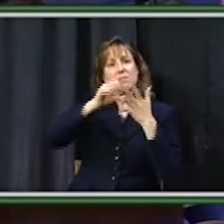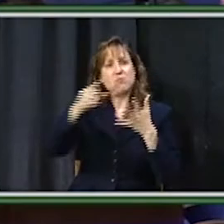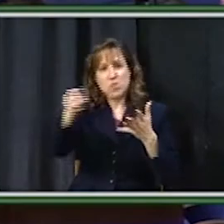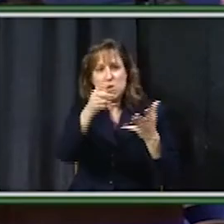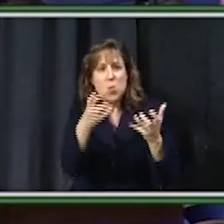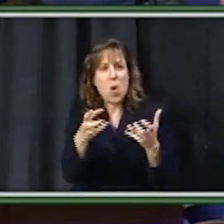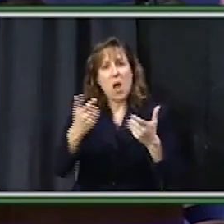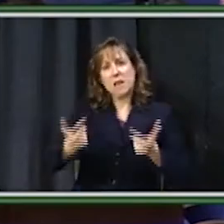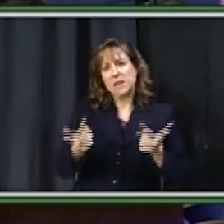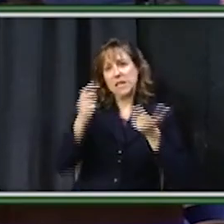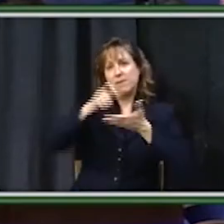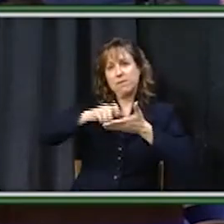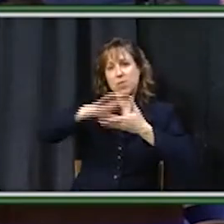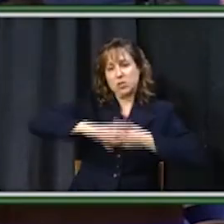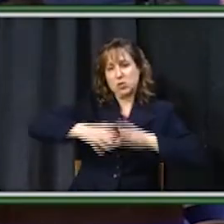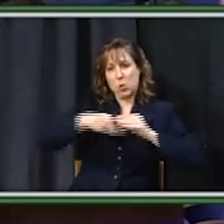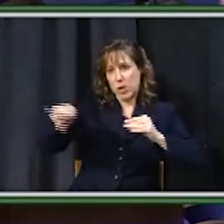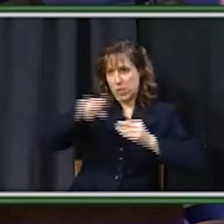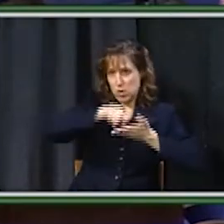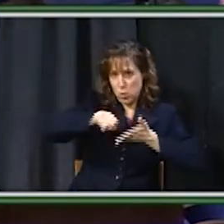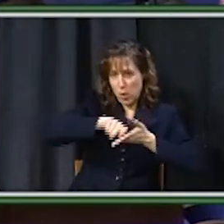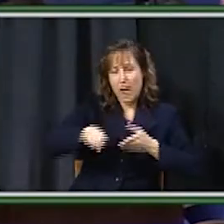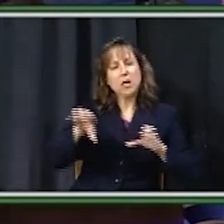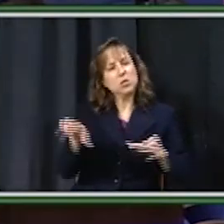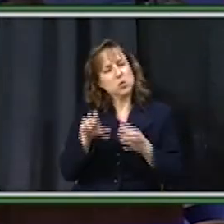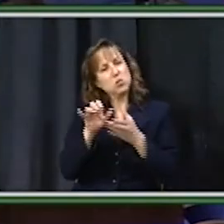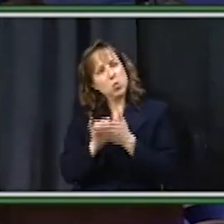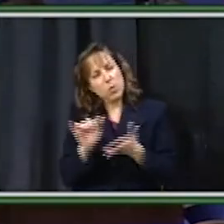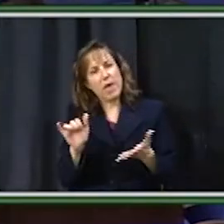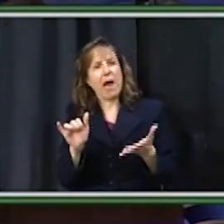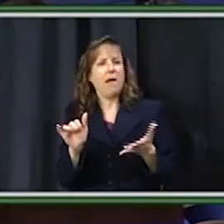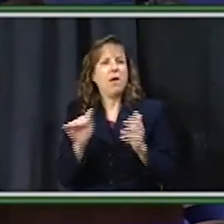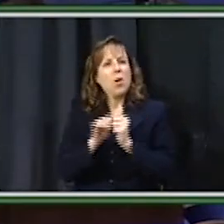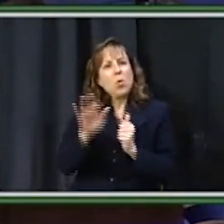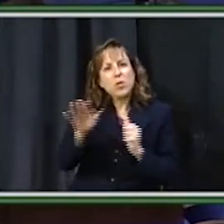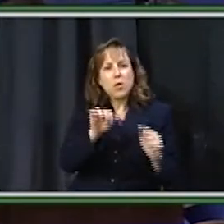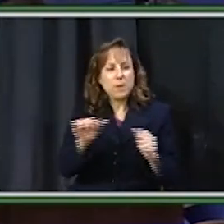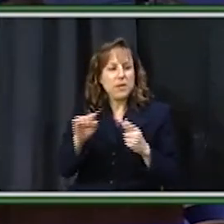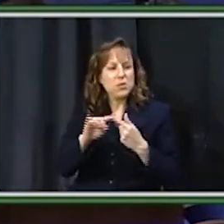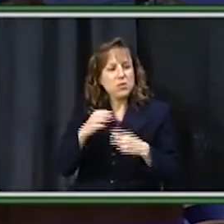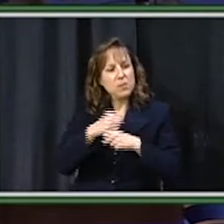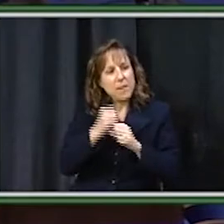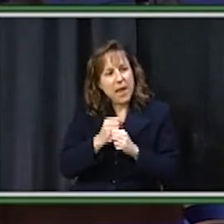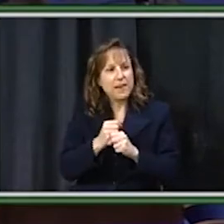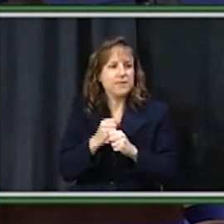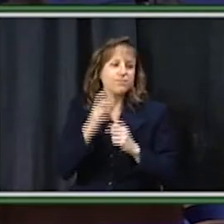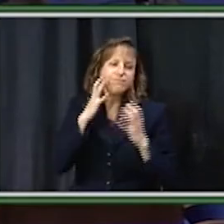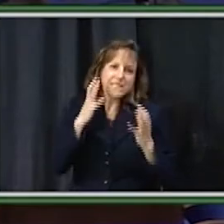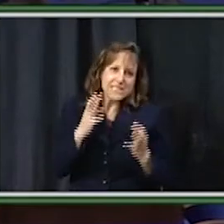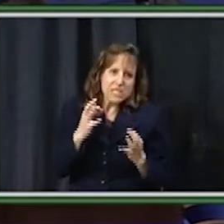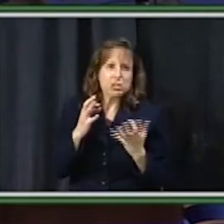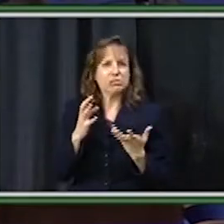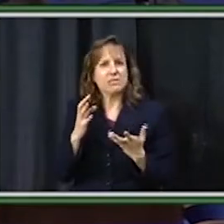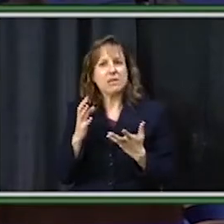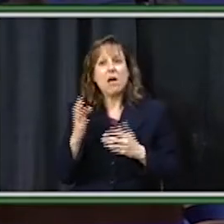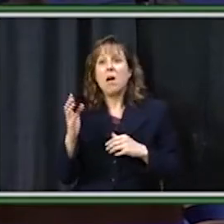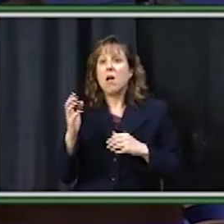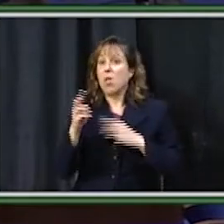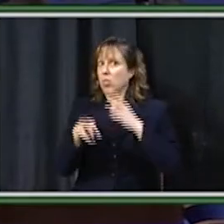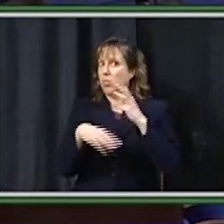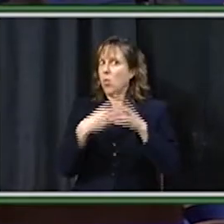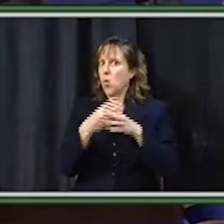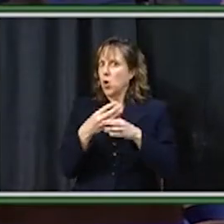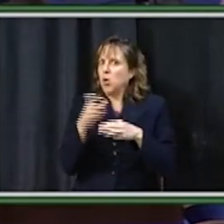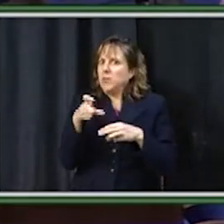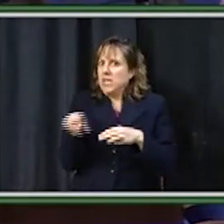you write, and do it guided by your abilities to make thoughtful and principled decisions. The world probably more than ever needs